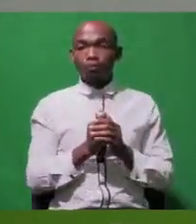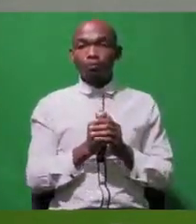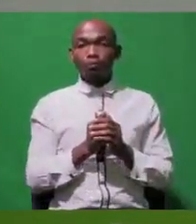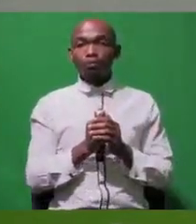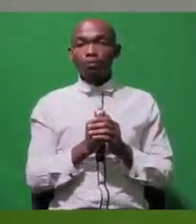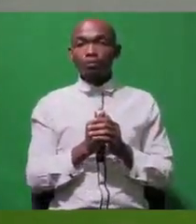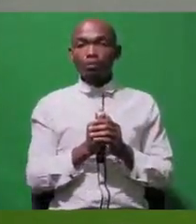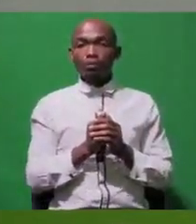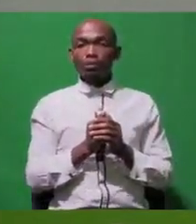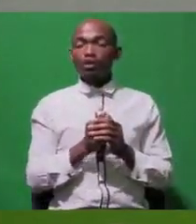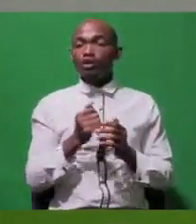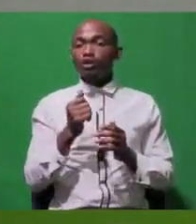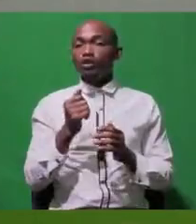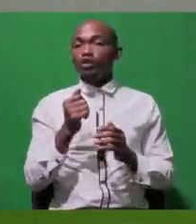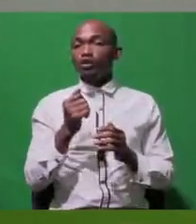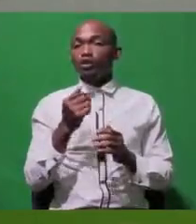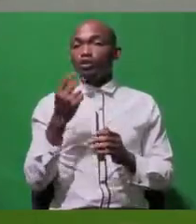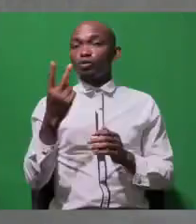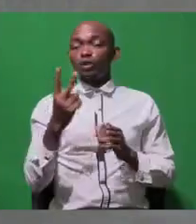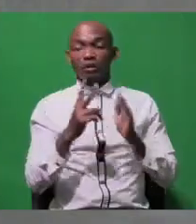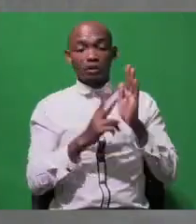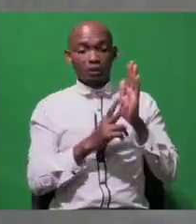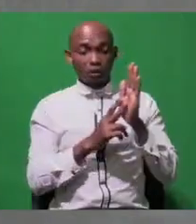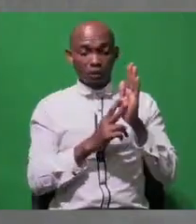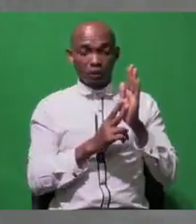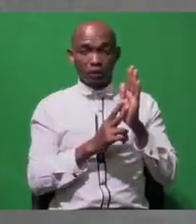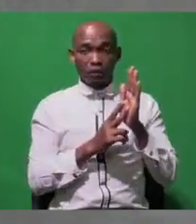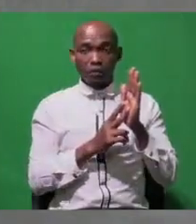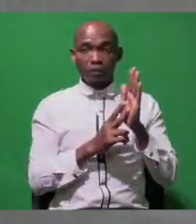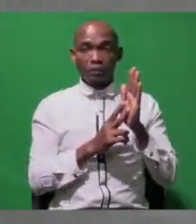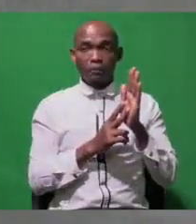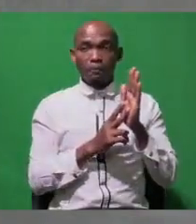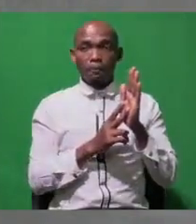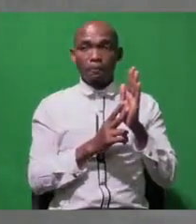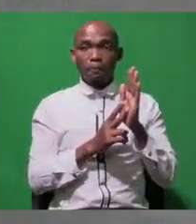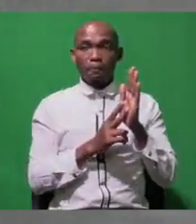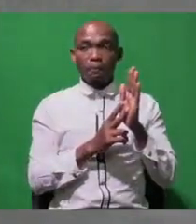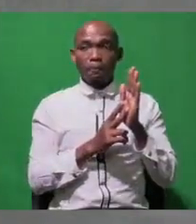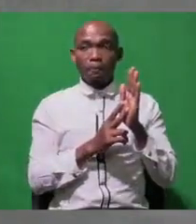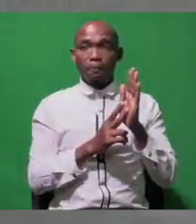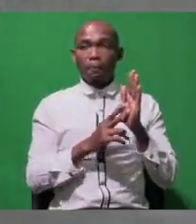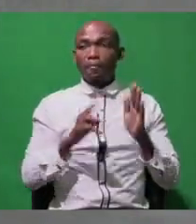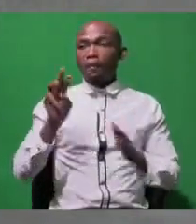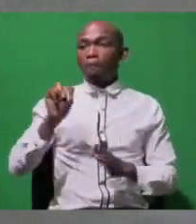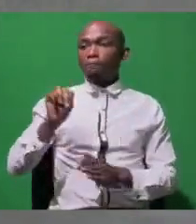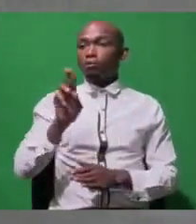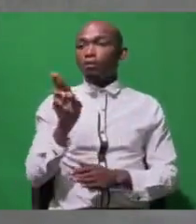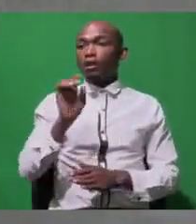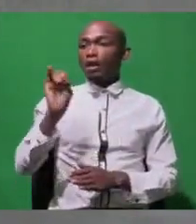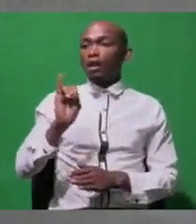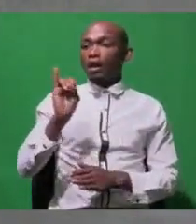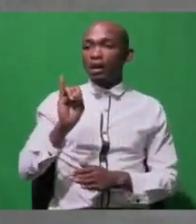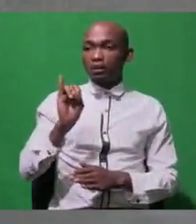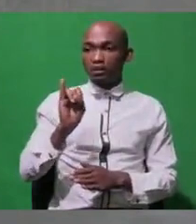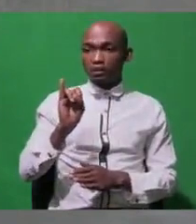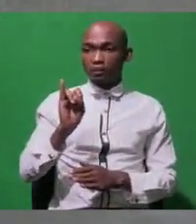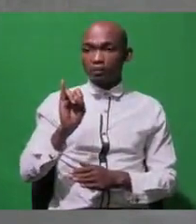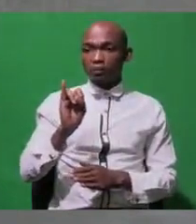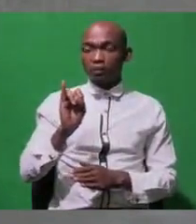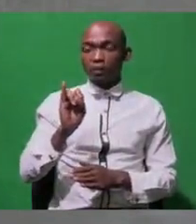27th, paid M. Haji a creditor by check, less 10% a